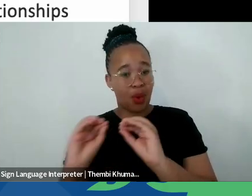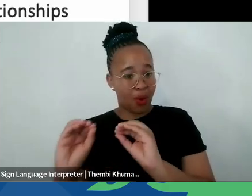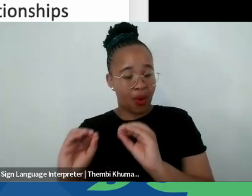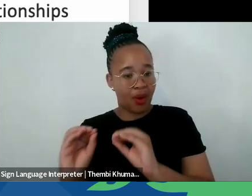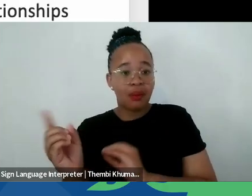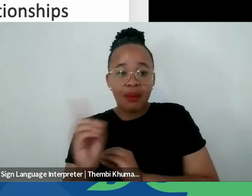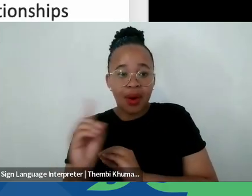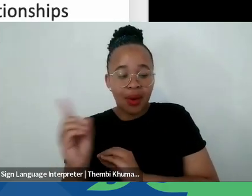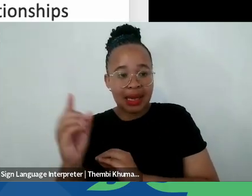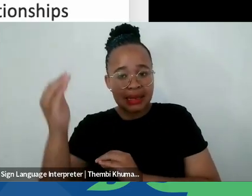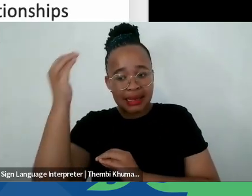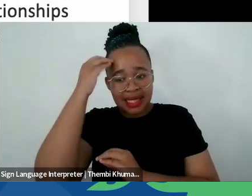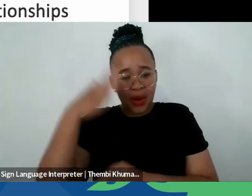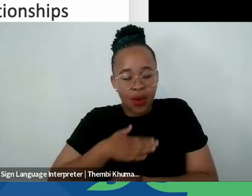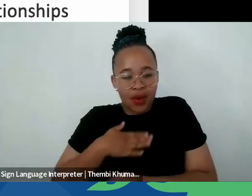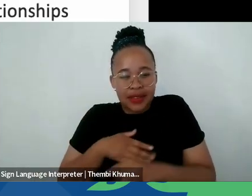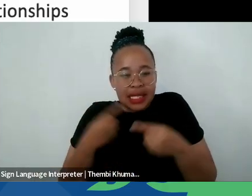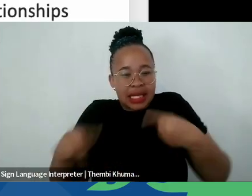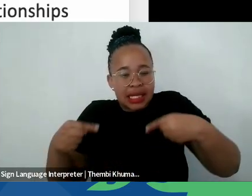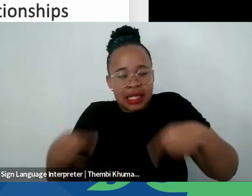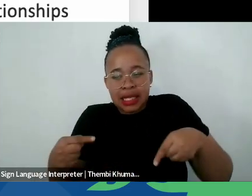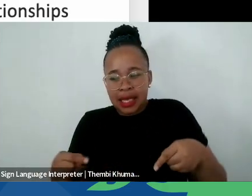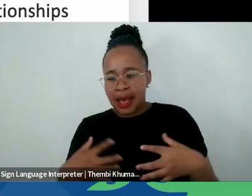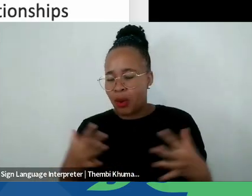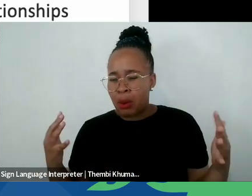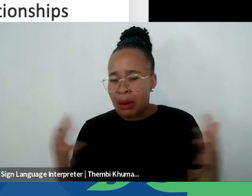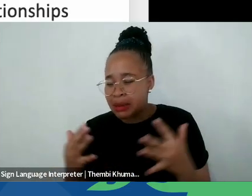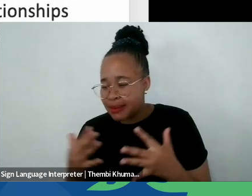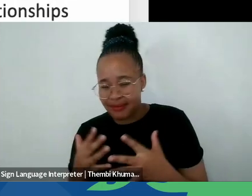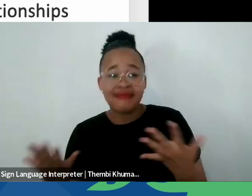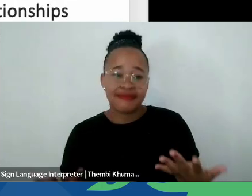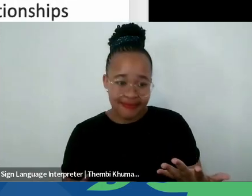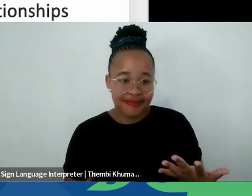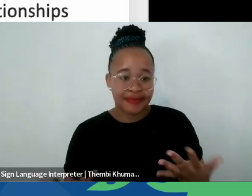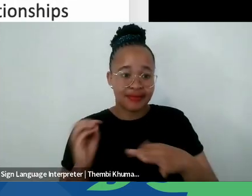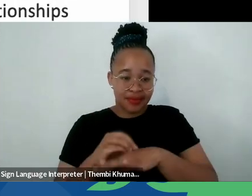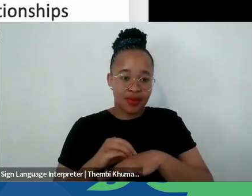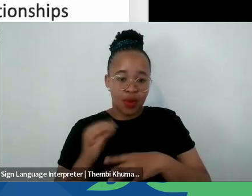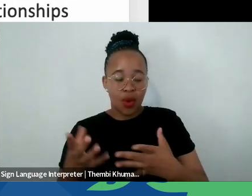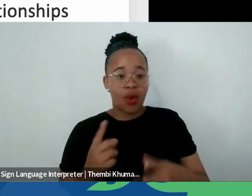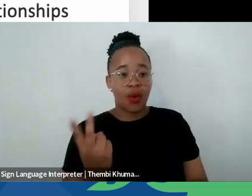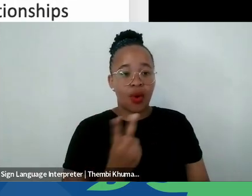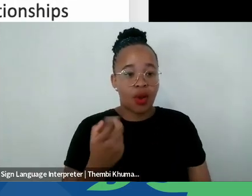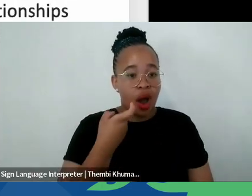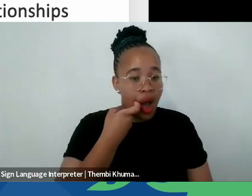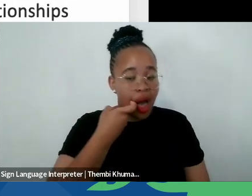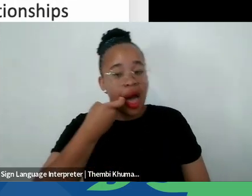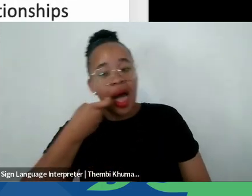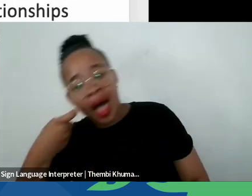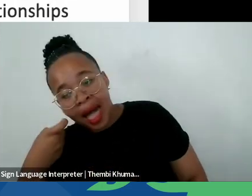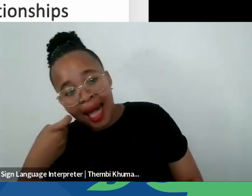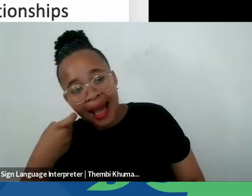really marked by aggression. There's very limited affection. There's addiction, neglectful behavior.